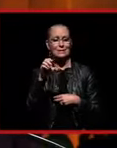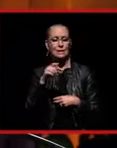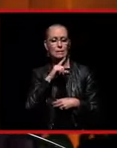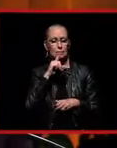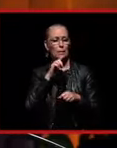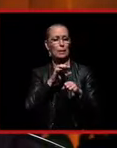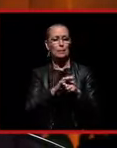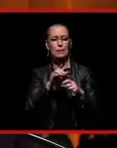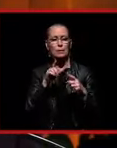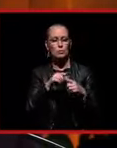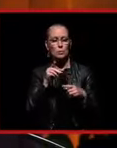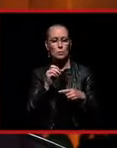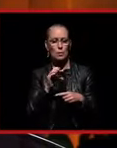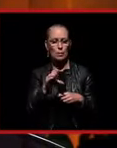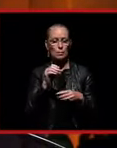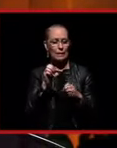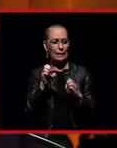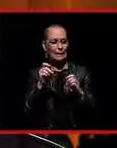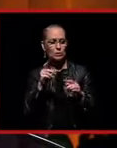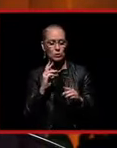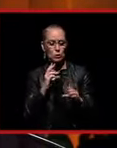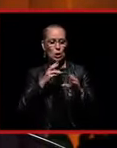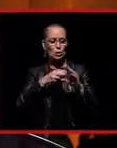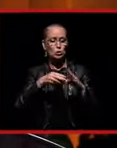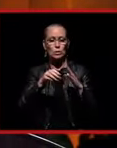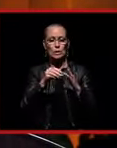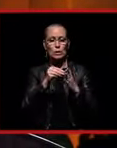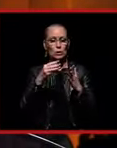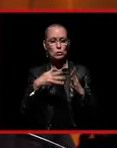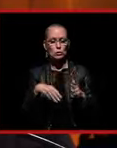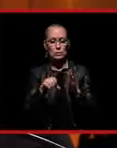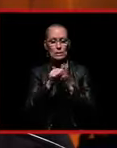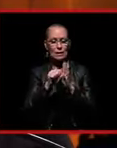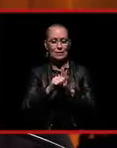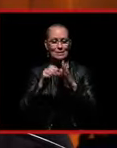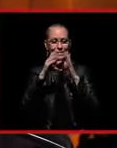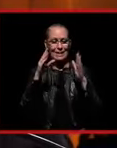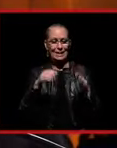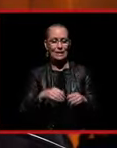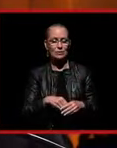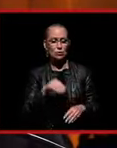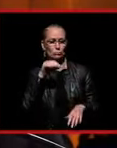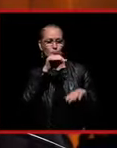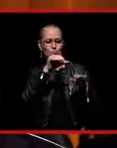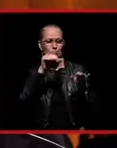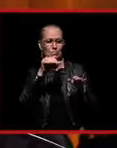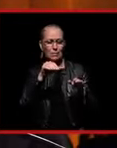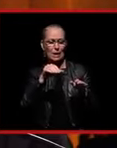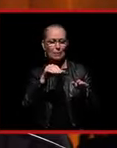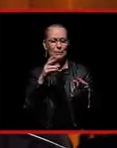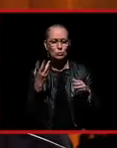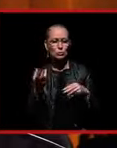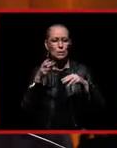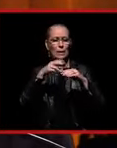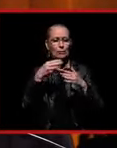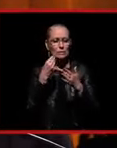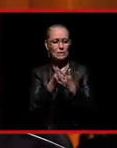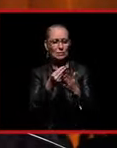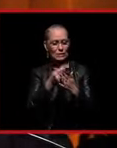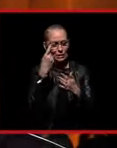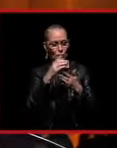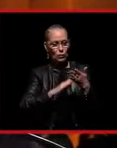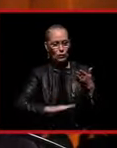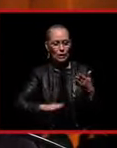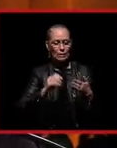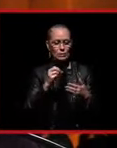education, whether joining students at the State House to lobby legislators for increased funding, or implementing innovative programs